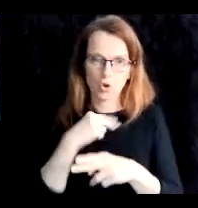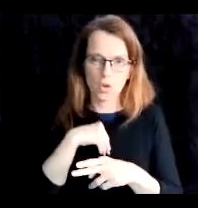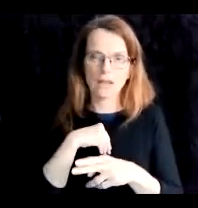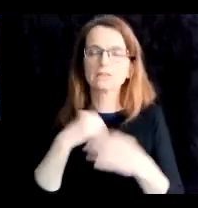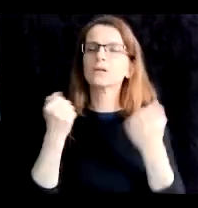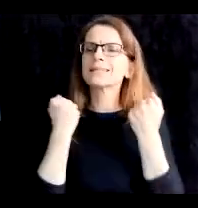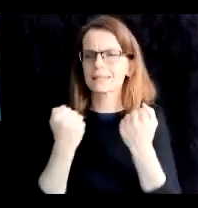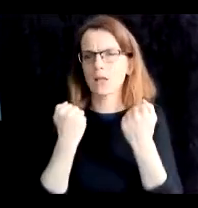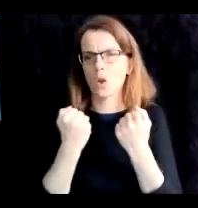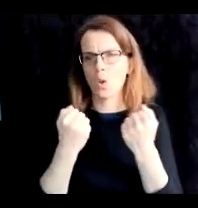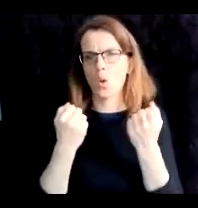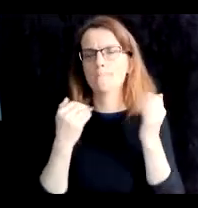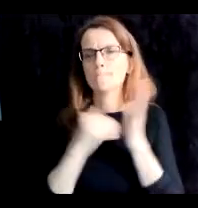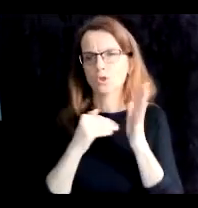boat.